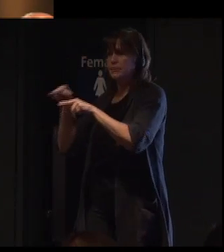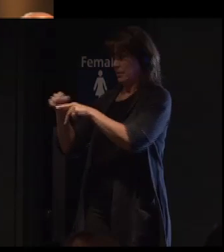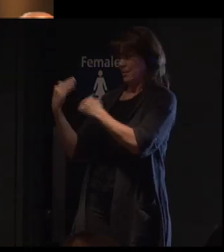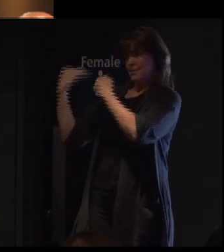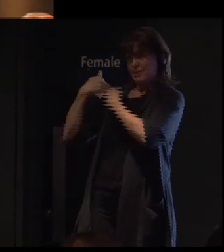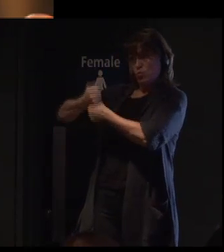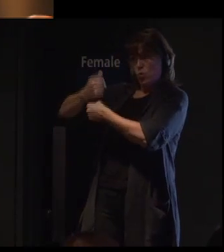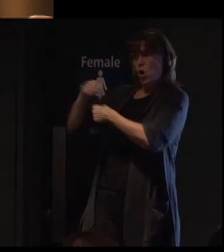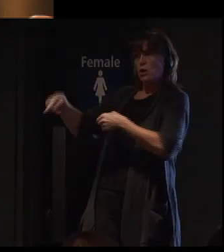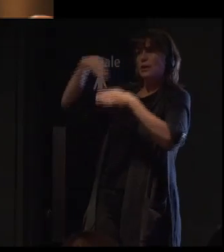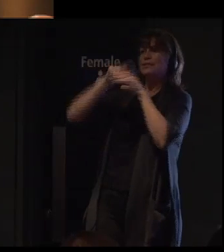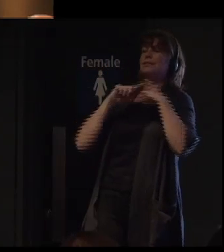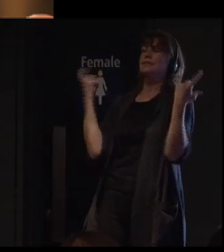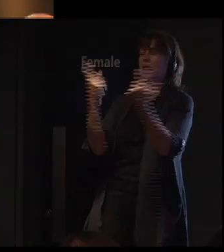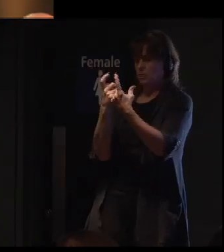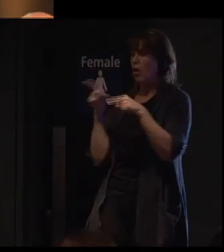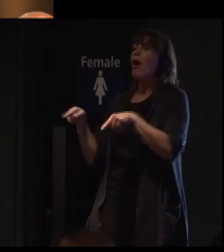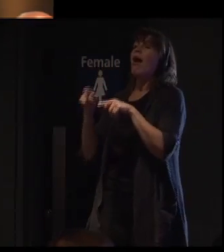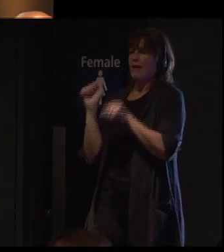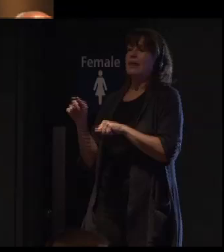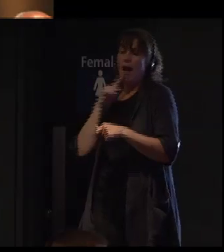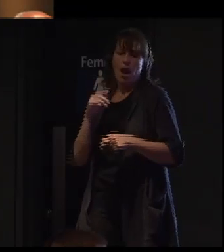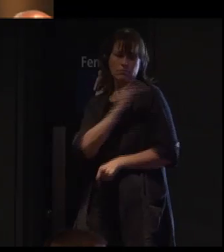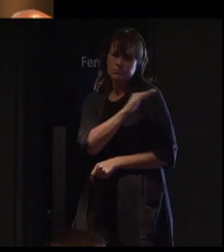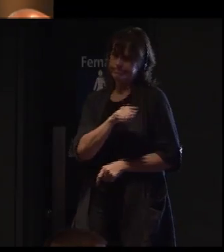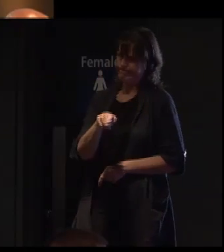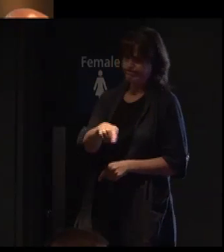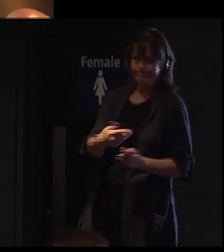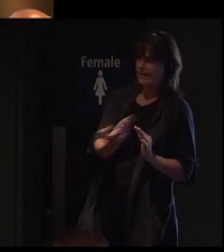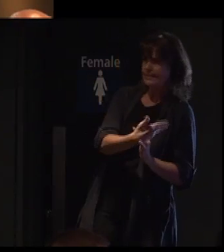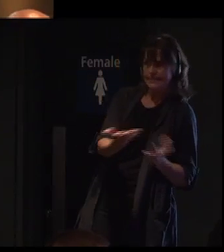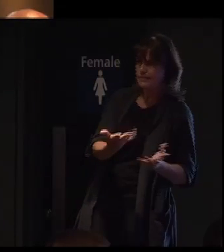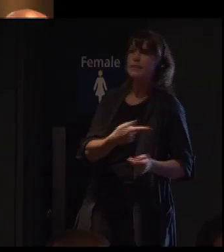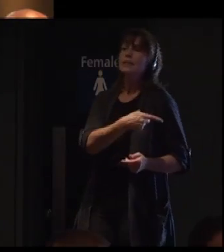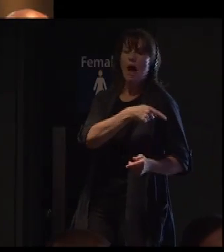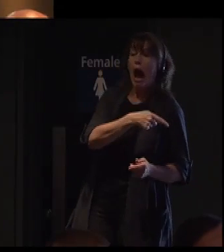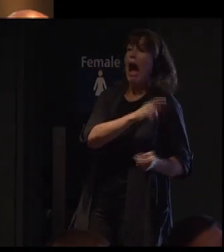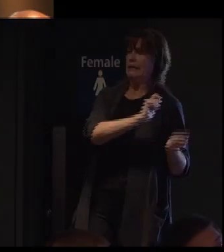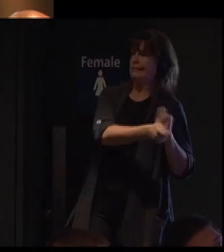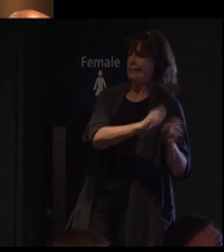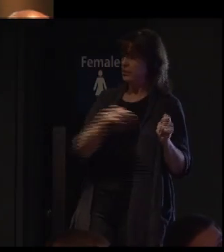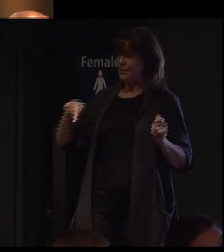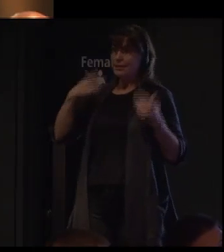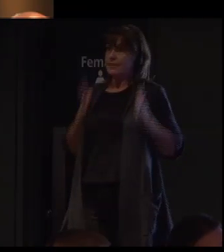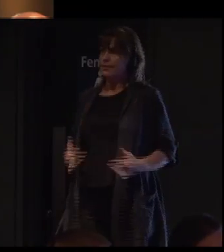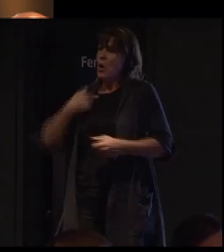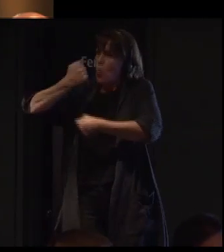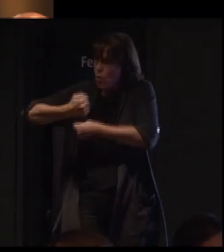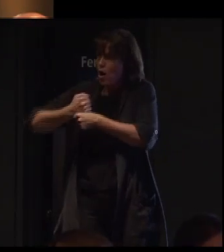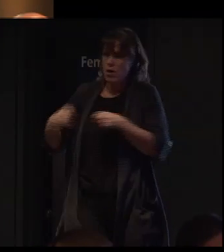respect. And it promotes accessible stadia and appropriate facilities and services.